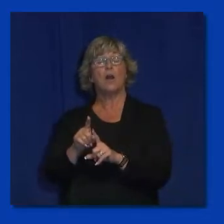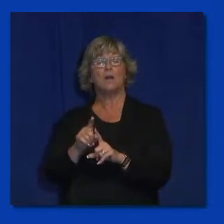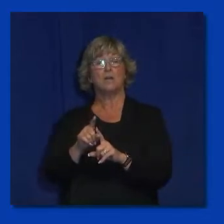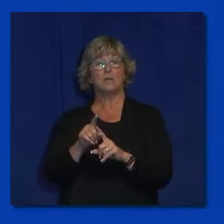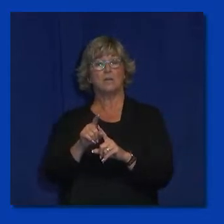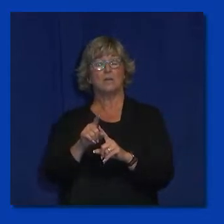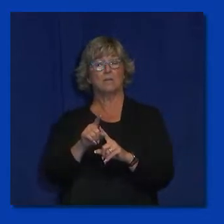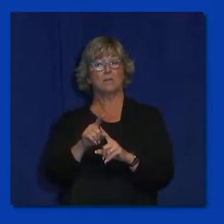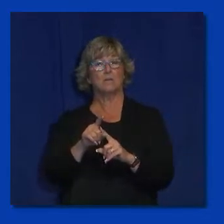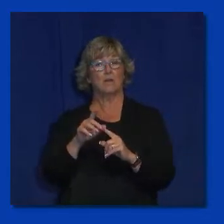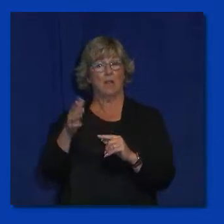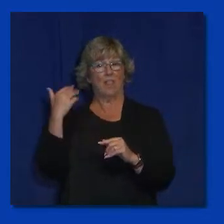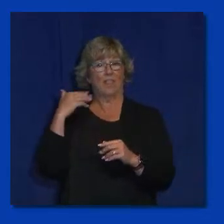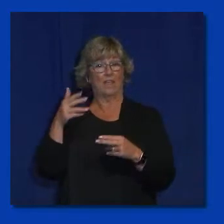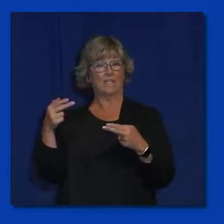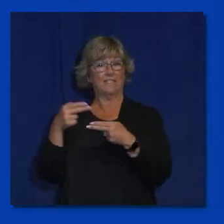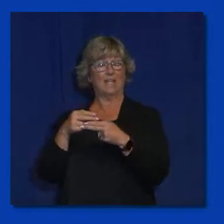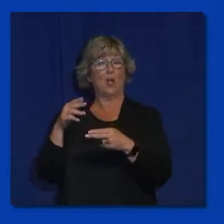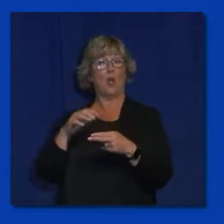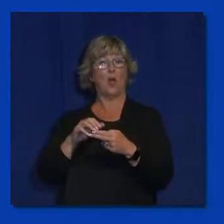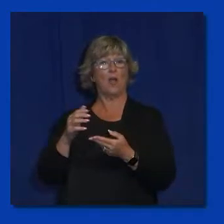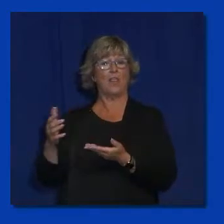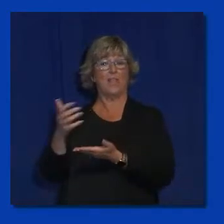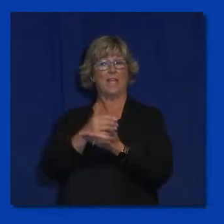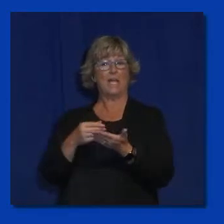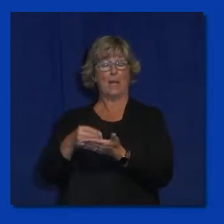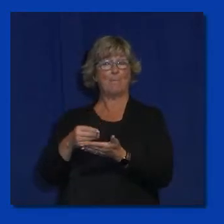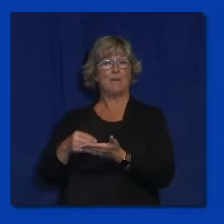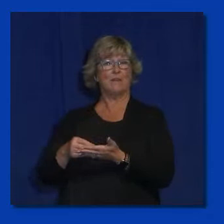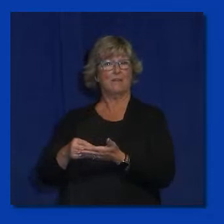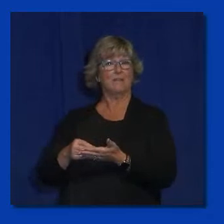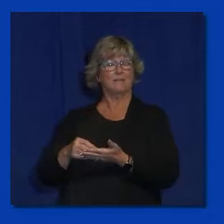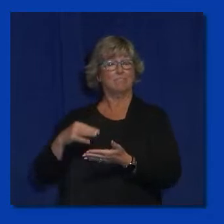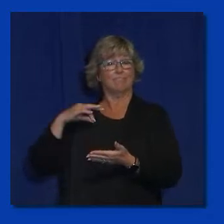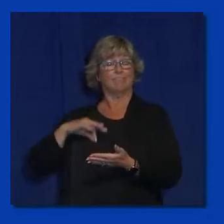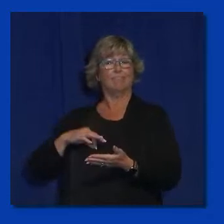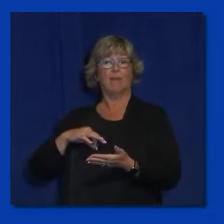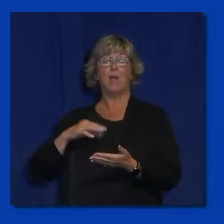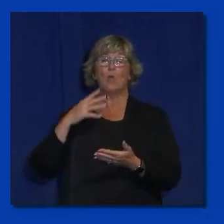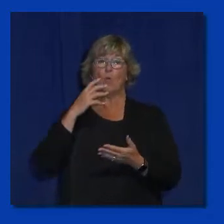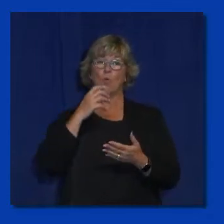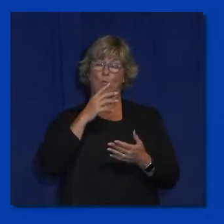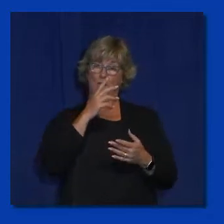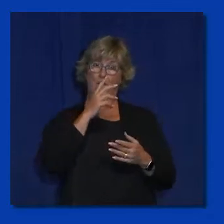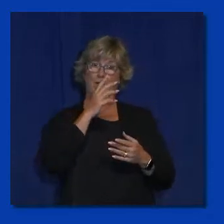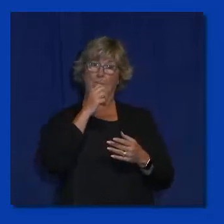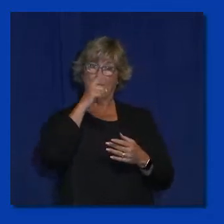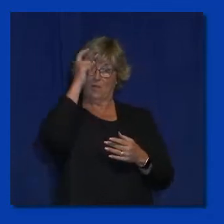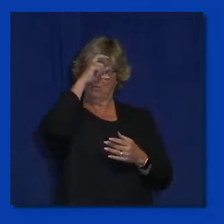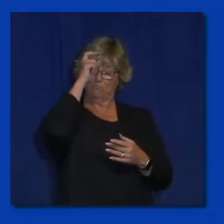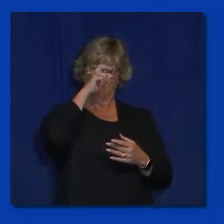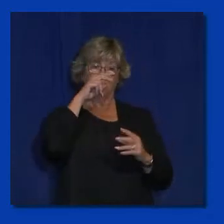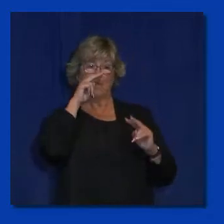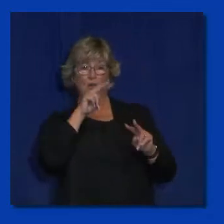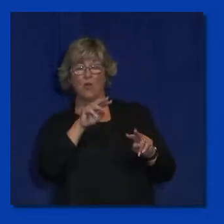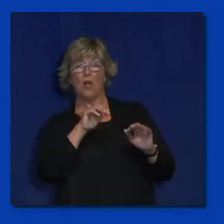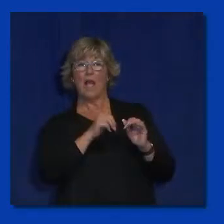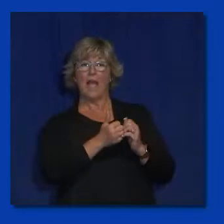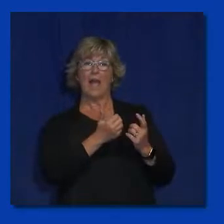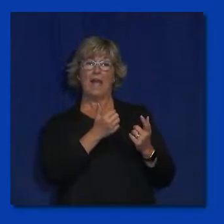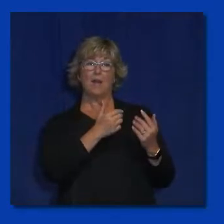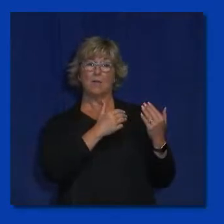of that earlier slide, on the capital gains slide, and being fiscally prudent and investing wisely. We're looking to pay